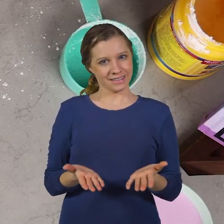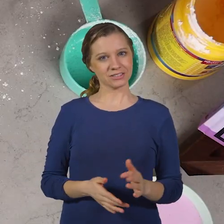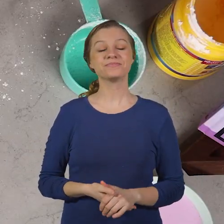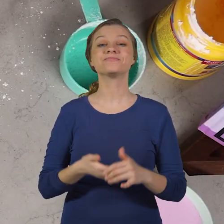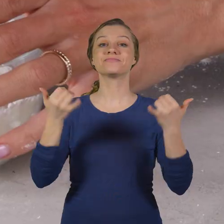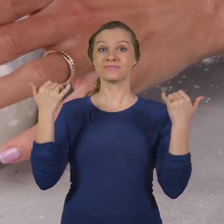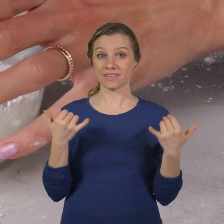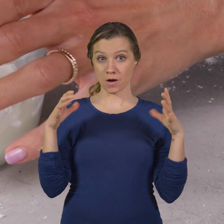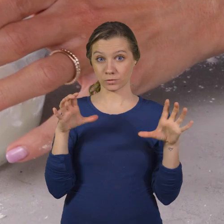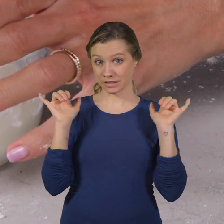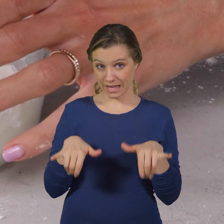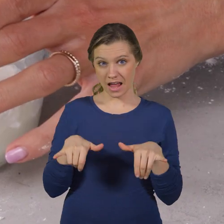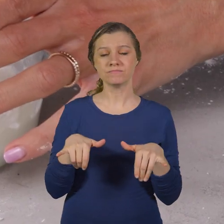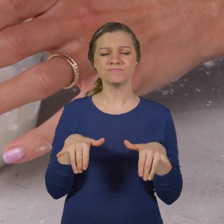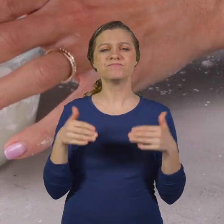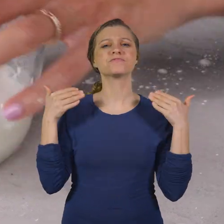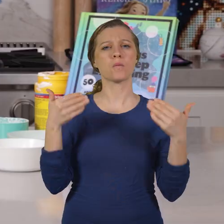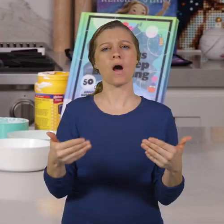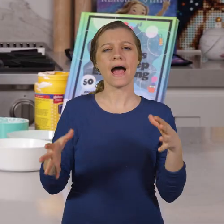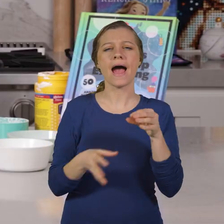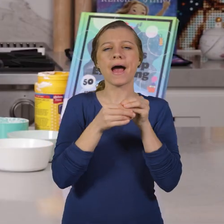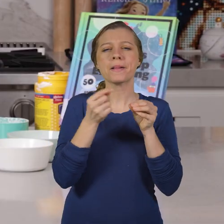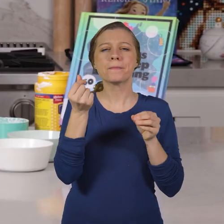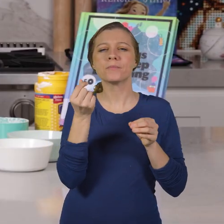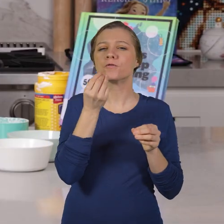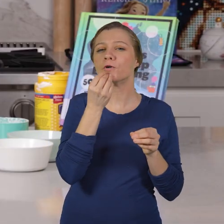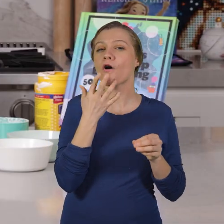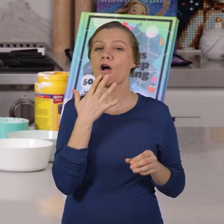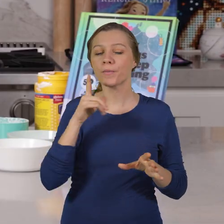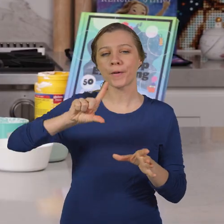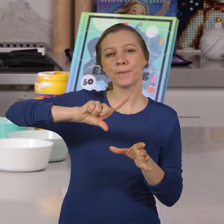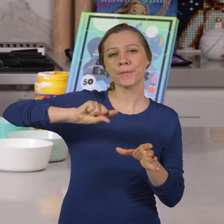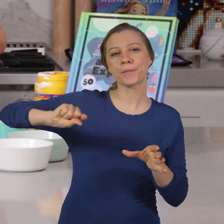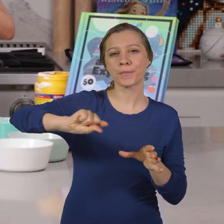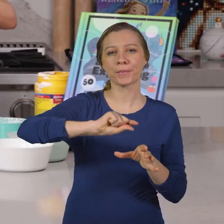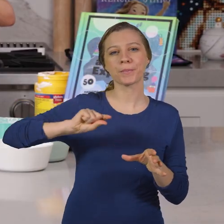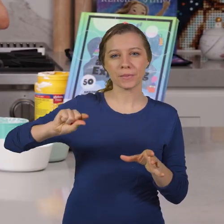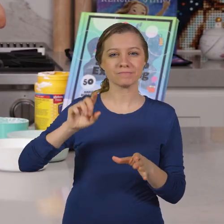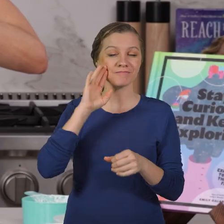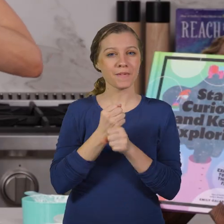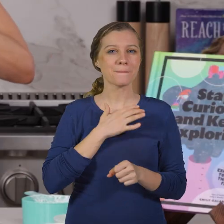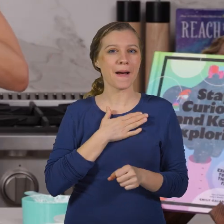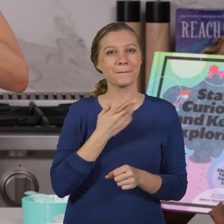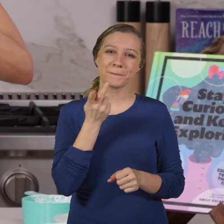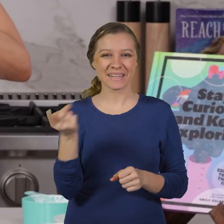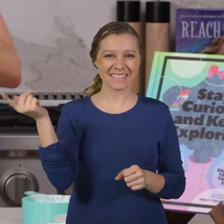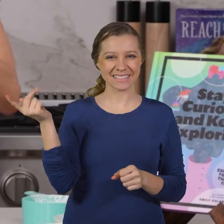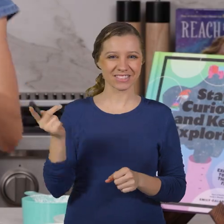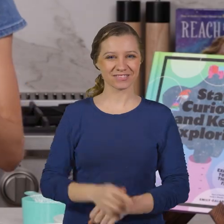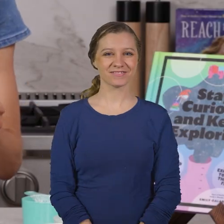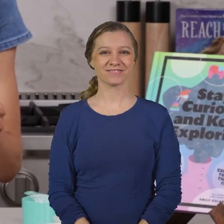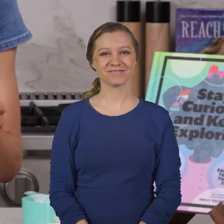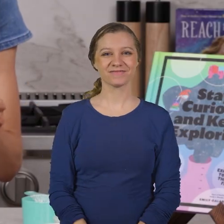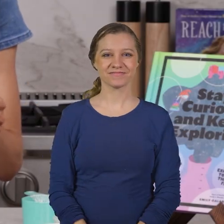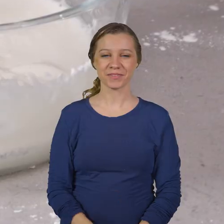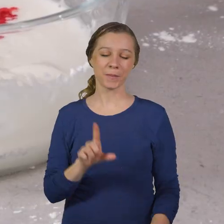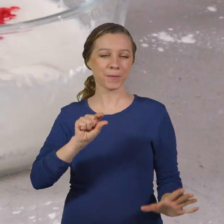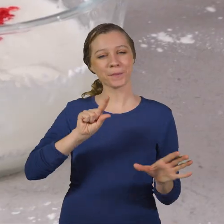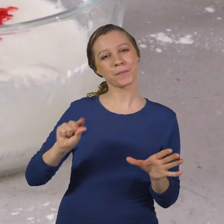There you go. And as we're doing this, go ahead and add a couple of drops of food coloring. I'm gonna make mine pink.